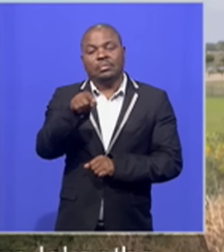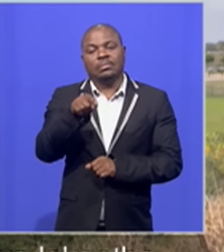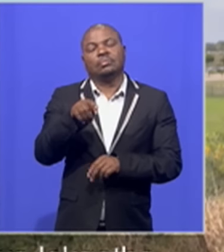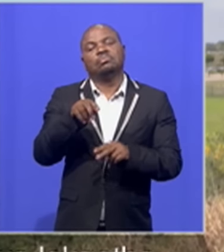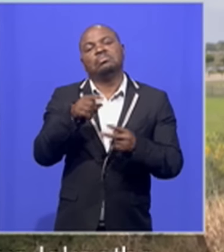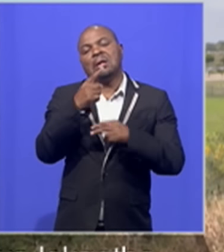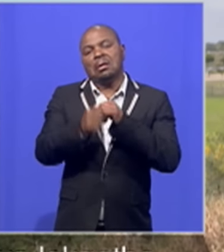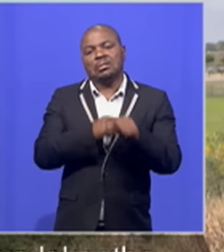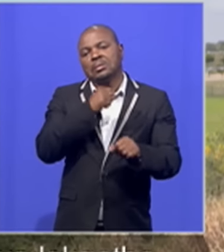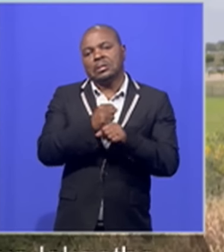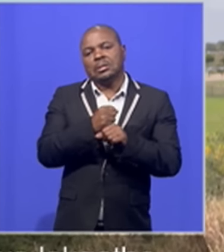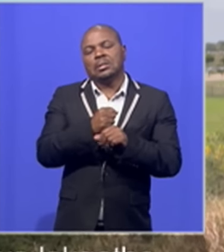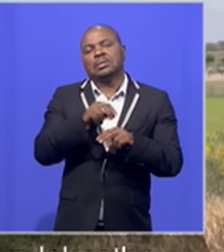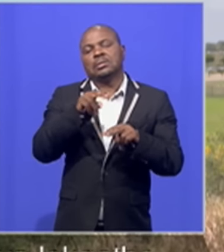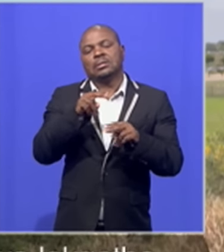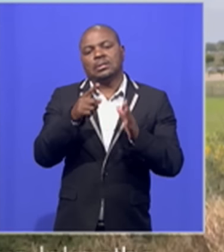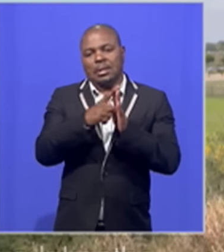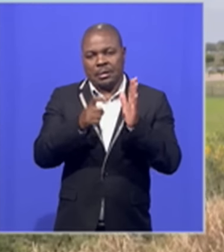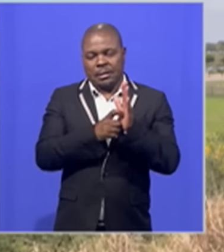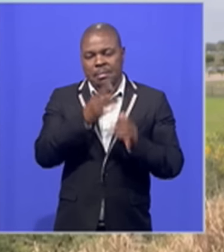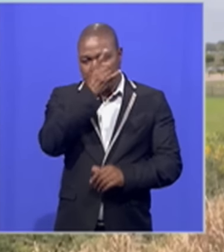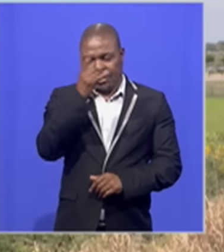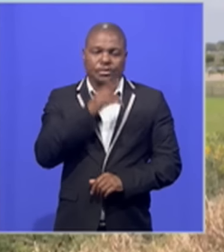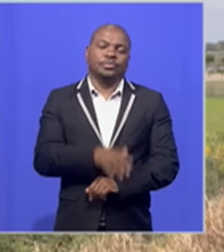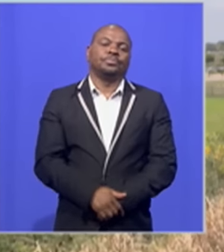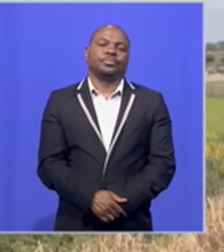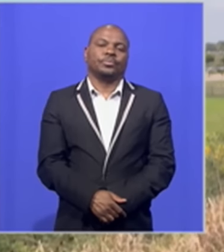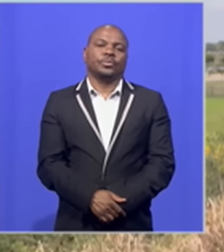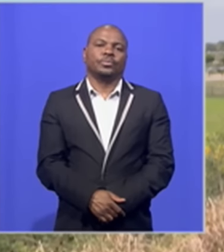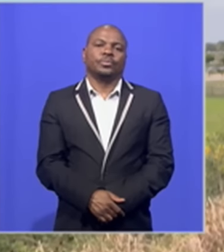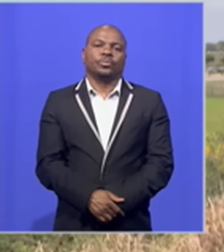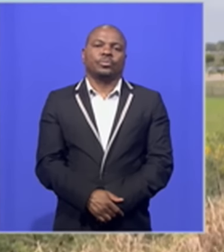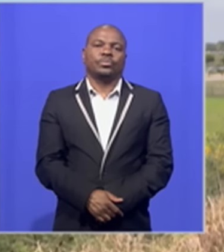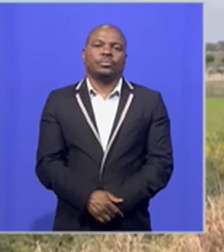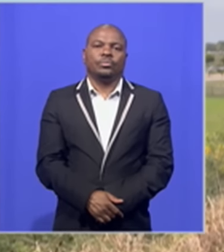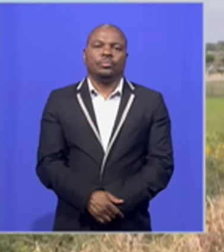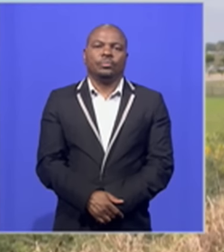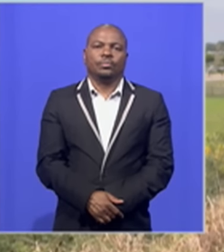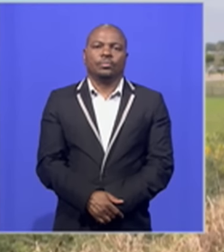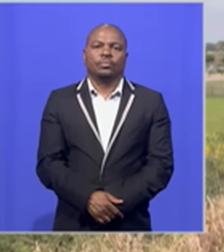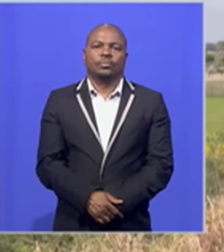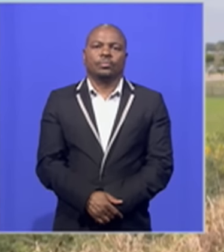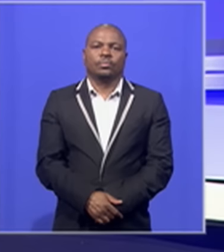letsatsi. Ke Thabiso Moss wa dikgang tsa SABC mo Mahikeng.